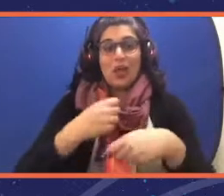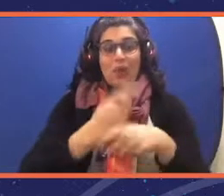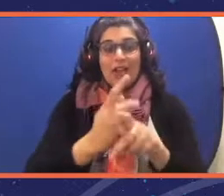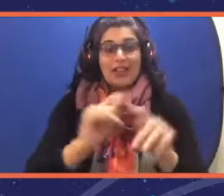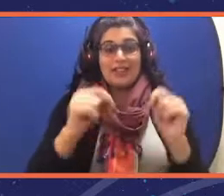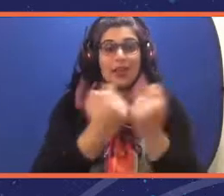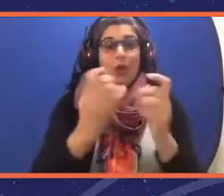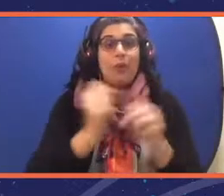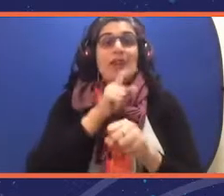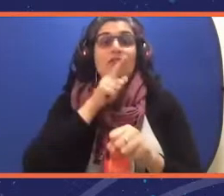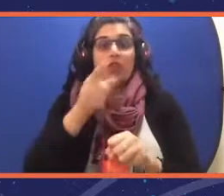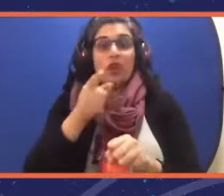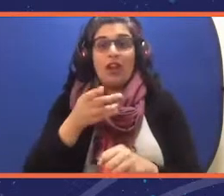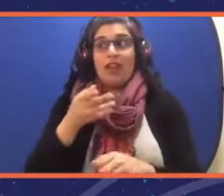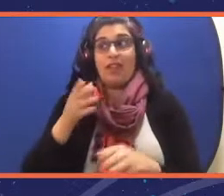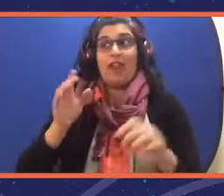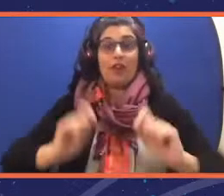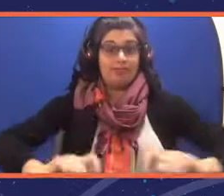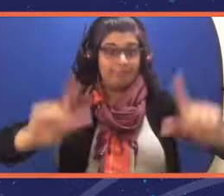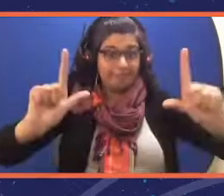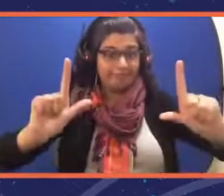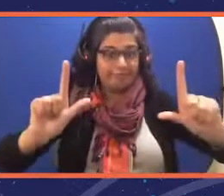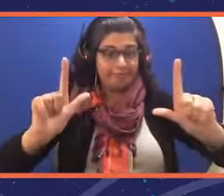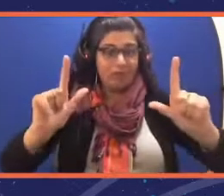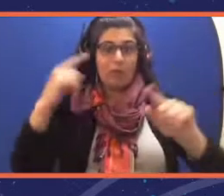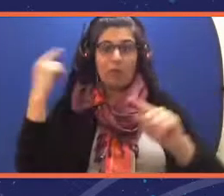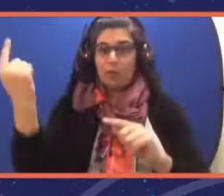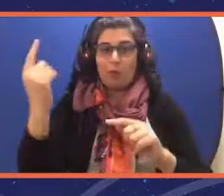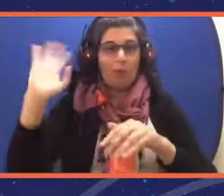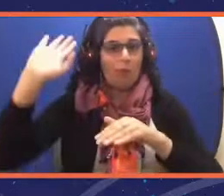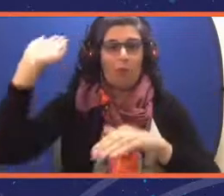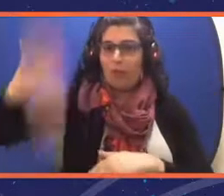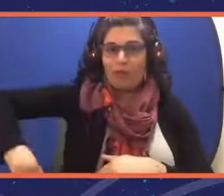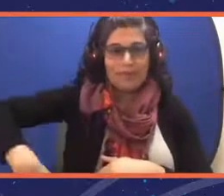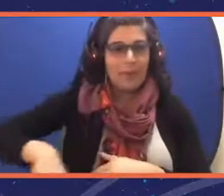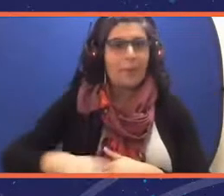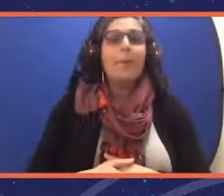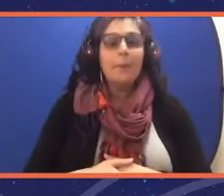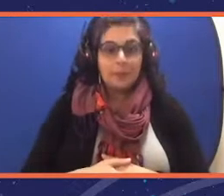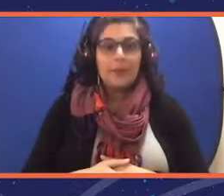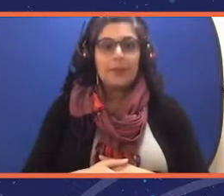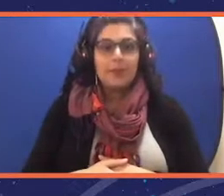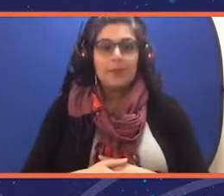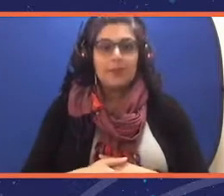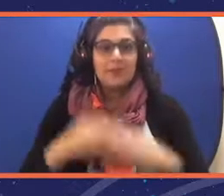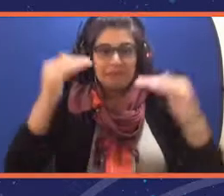on screen at all times. Next slide.